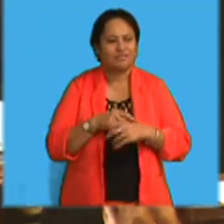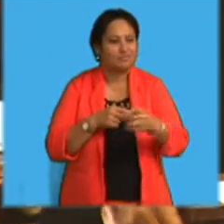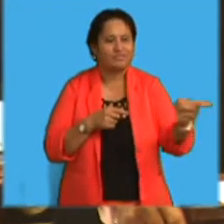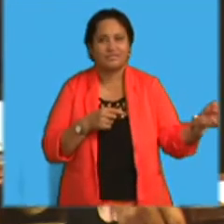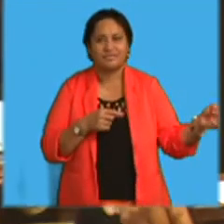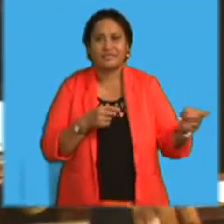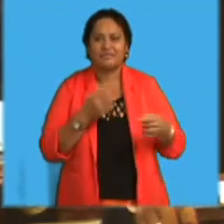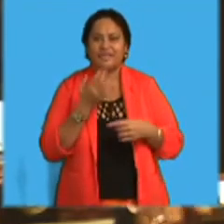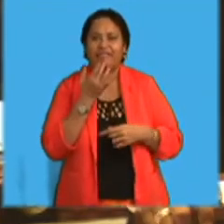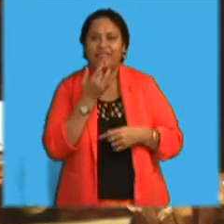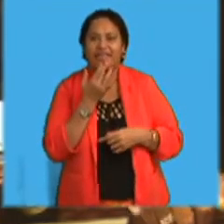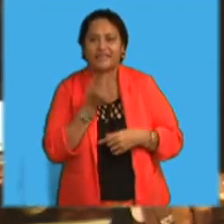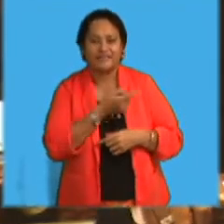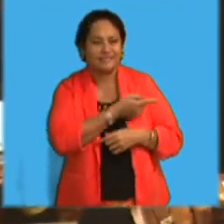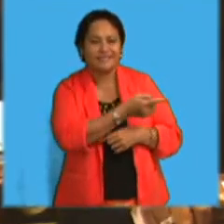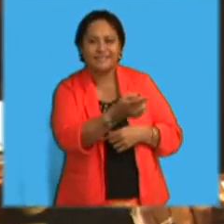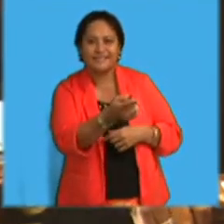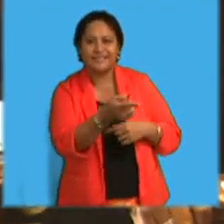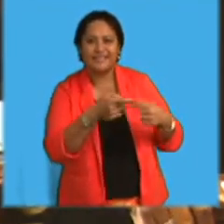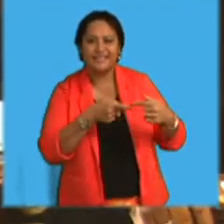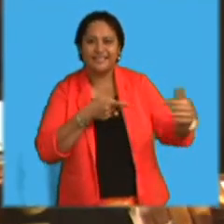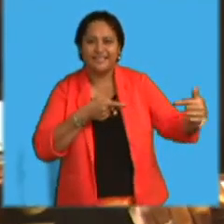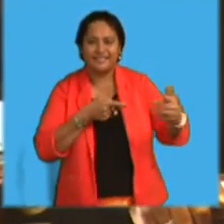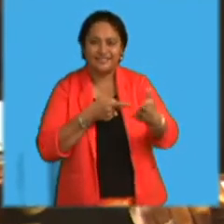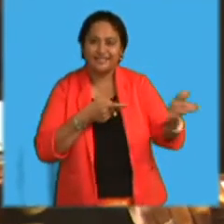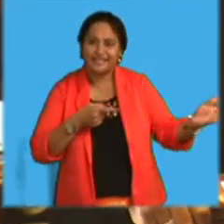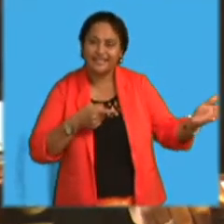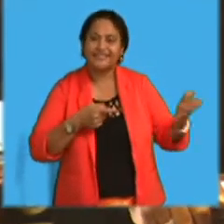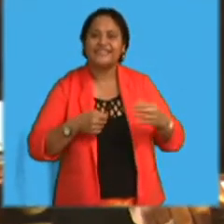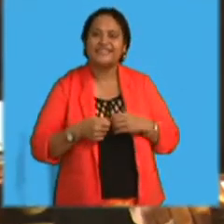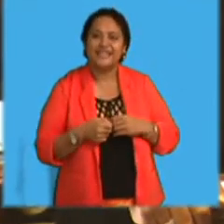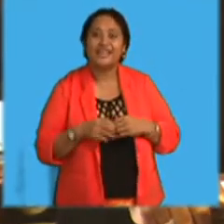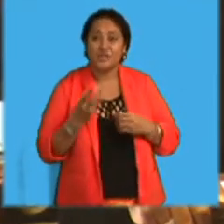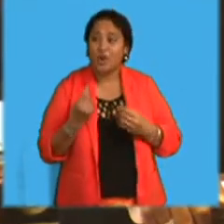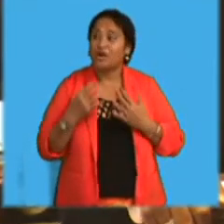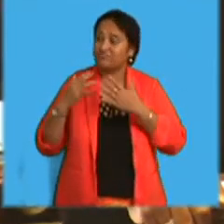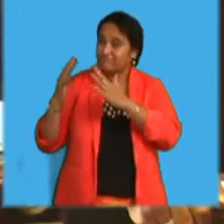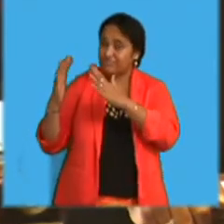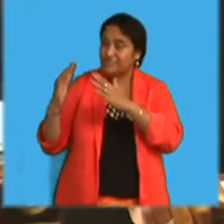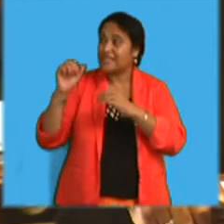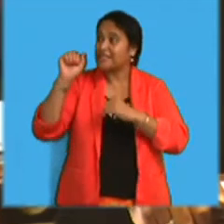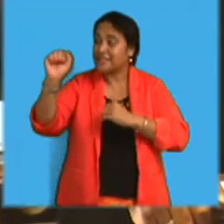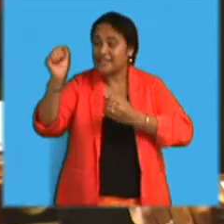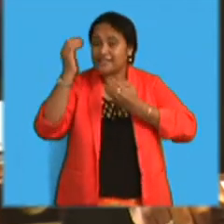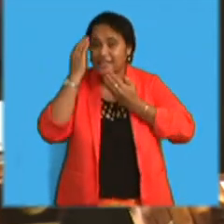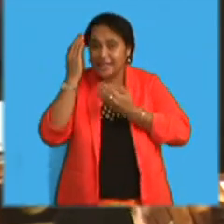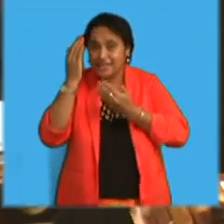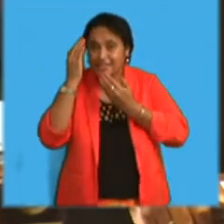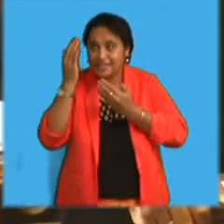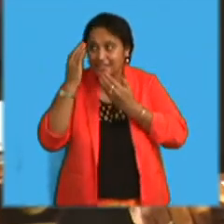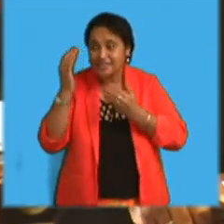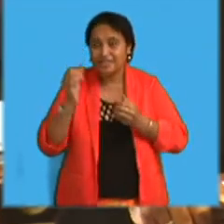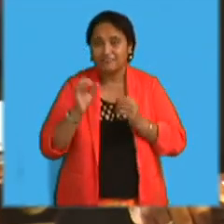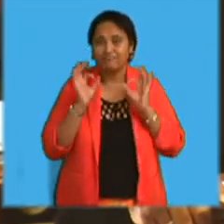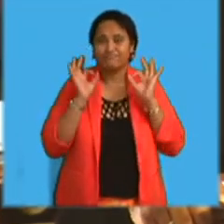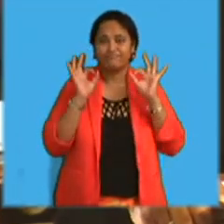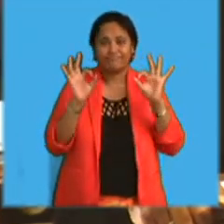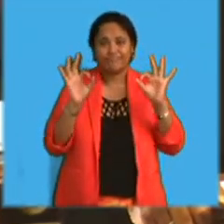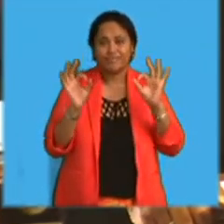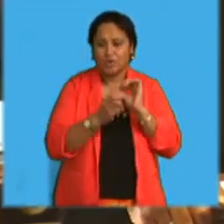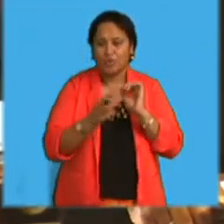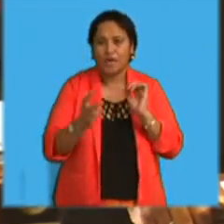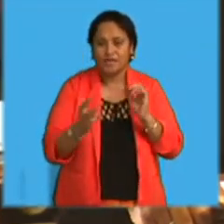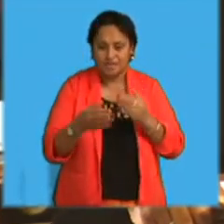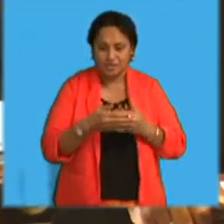Madam Speaker. I once again, Madam Speaker, commend His Excellency for delivering spurring words to open